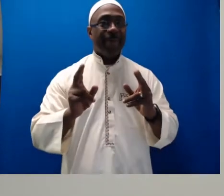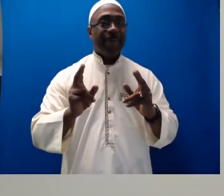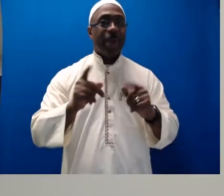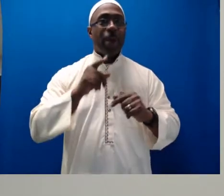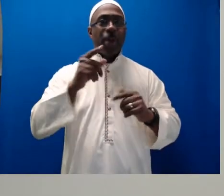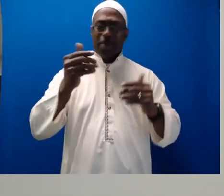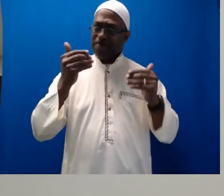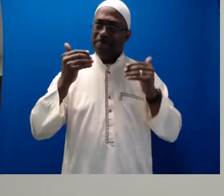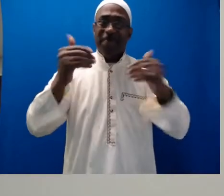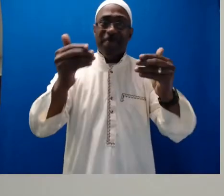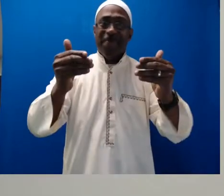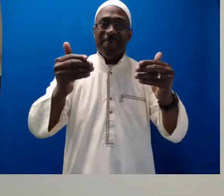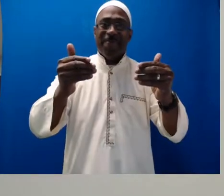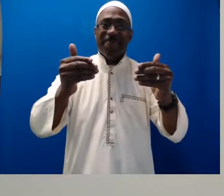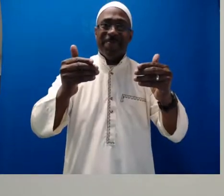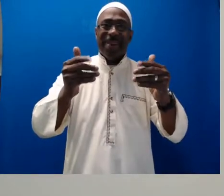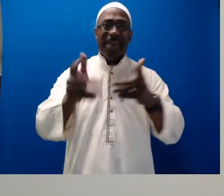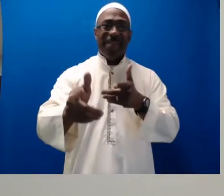proceed, rush